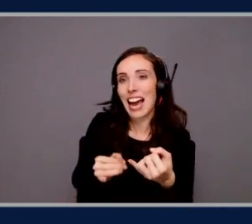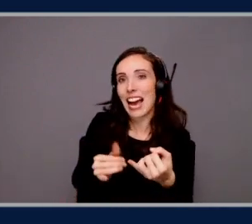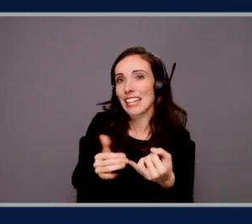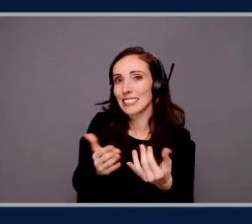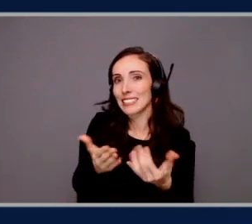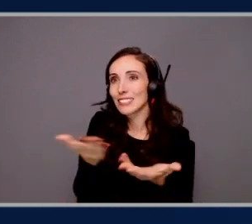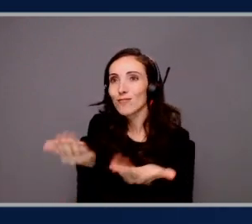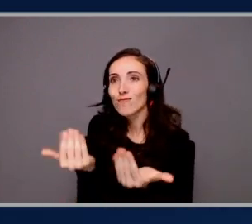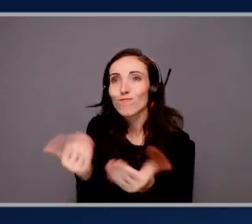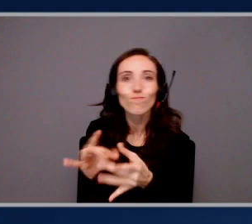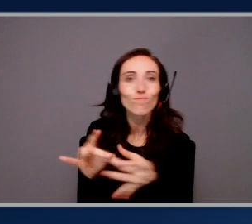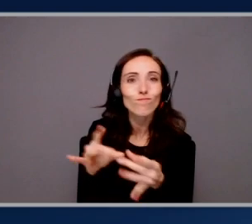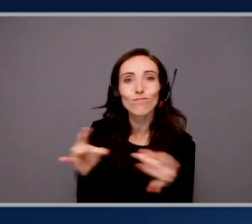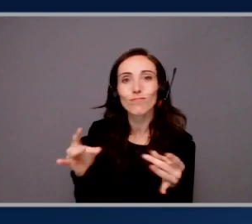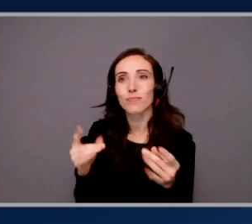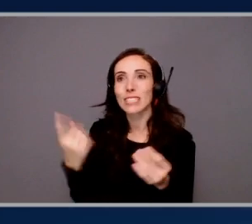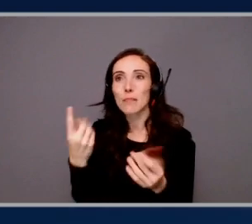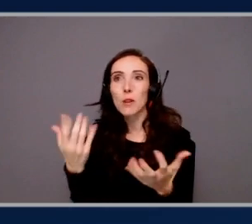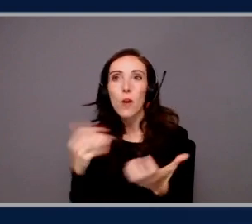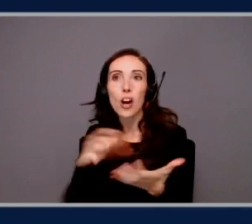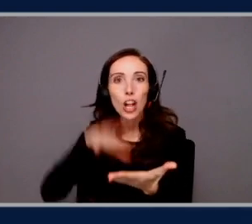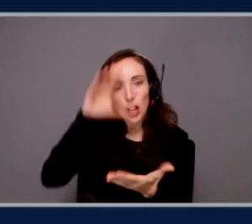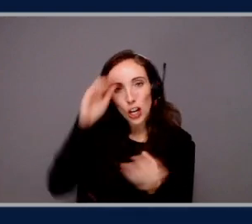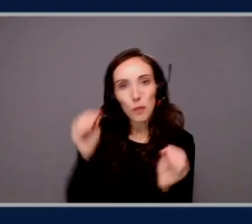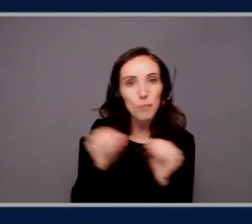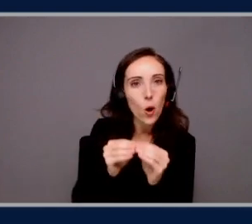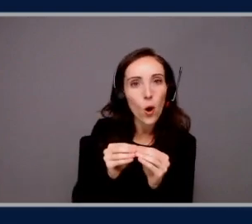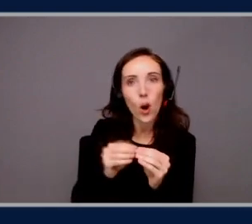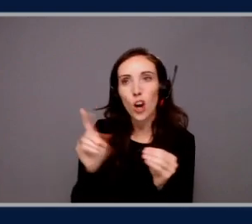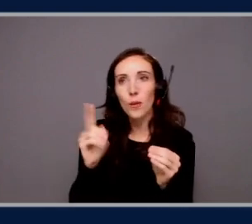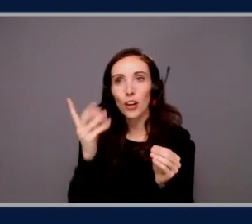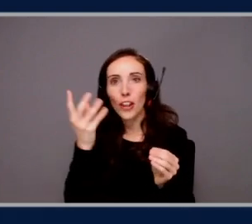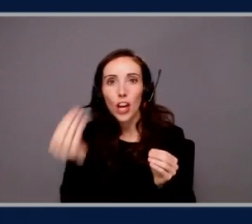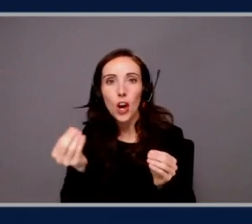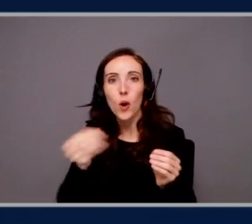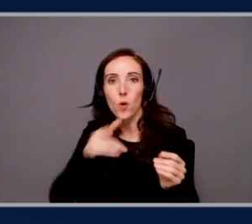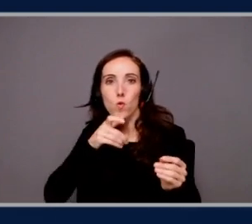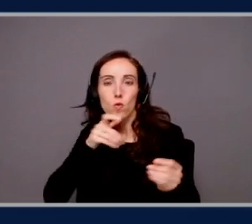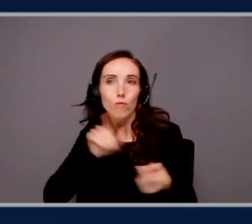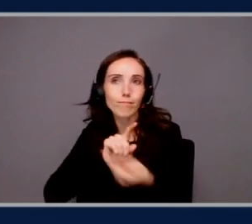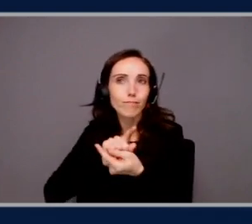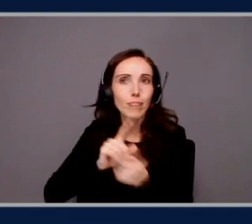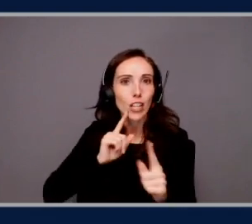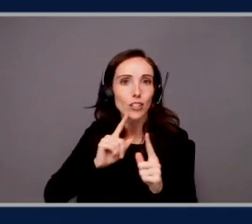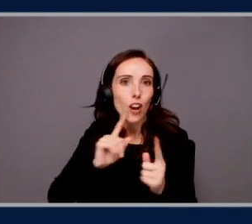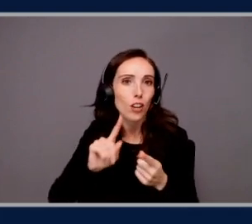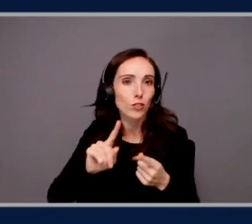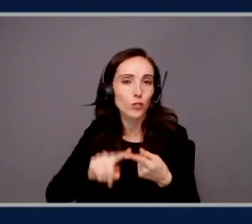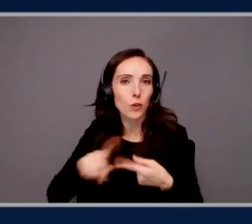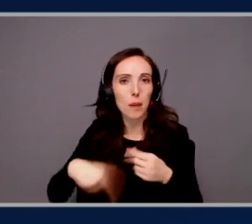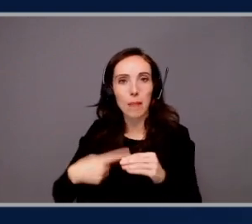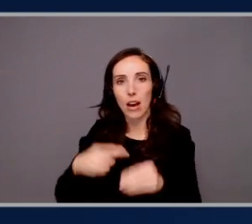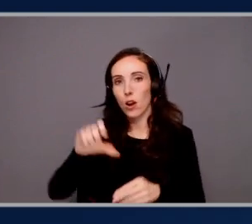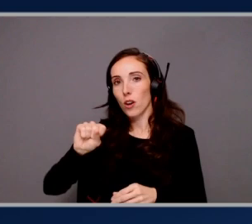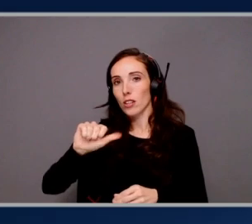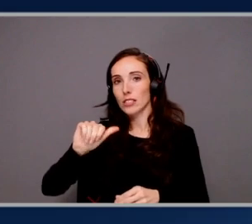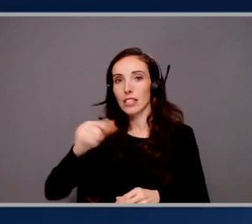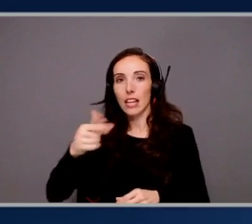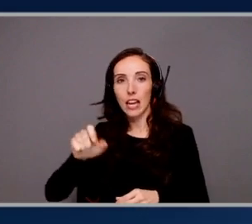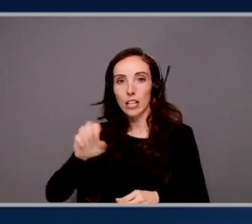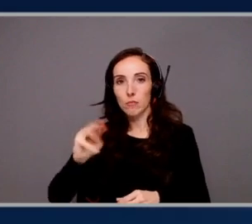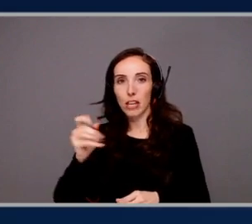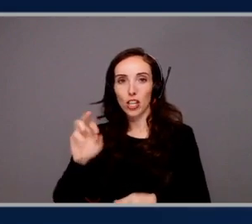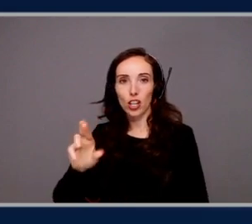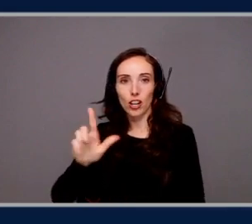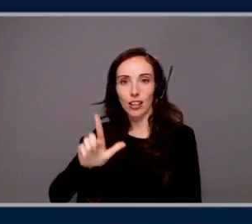know more, where do they go? Who do they talk to learn more about SageMaker Lakehouse? SageMaker Lakehouse has